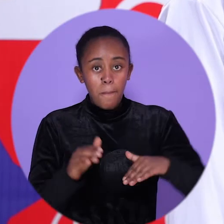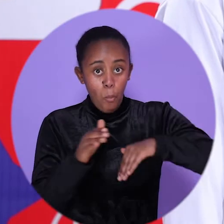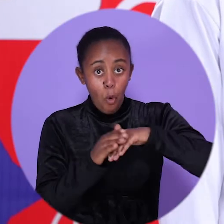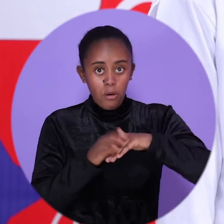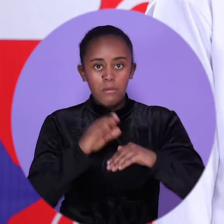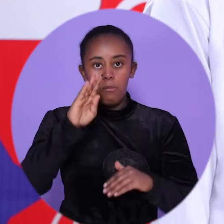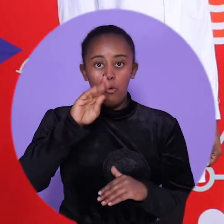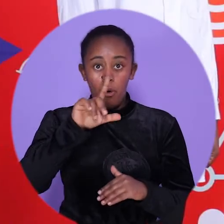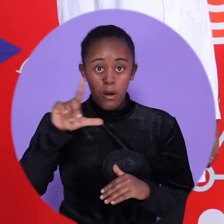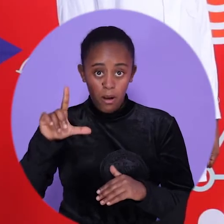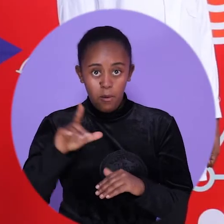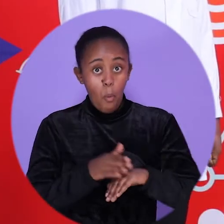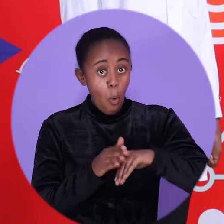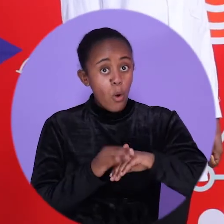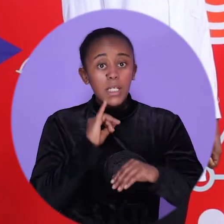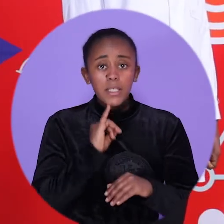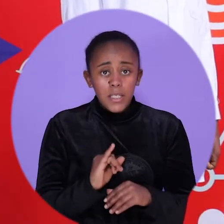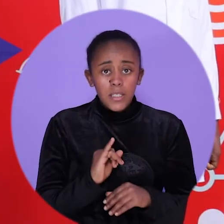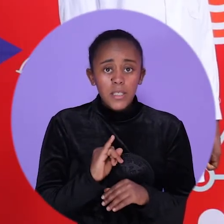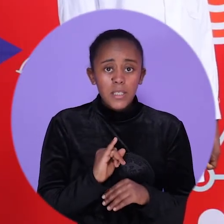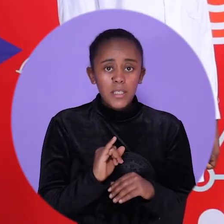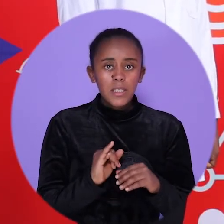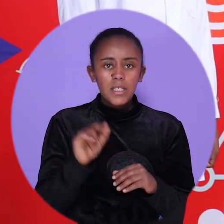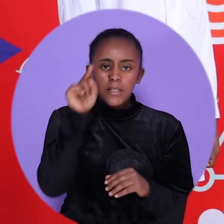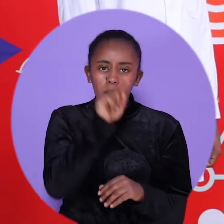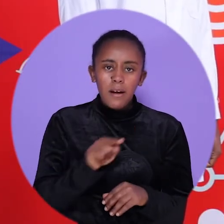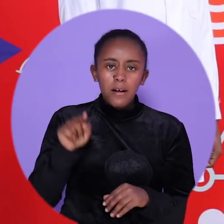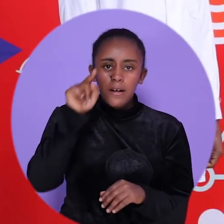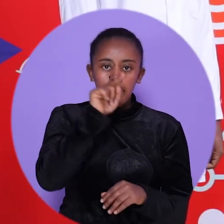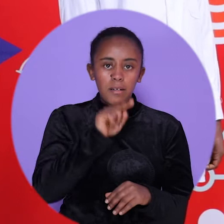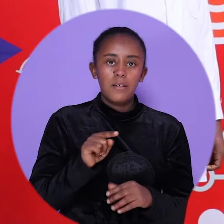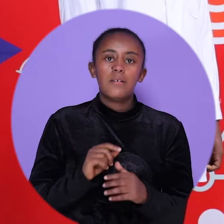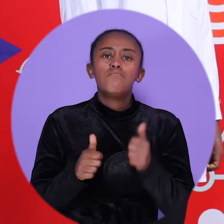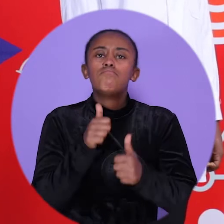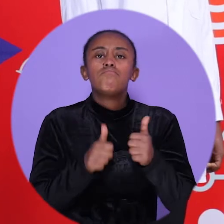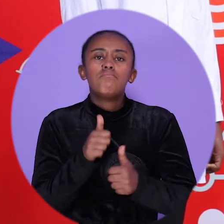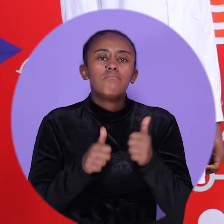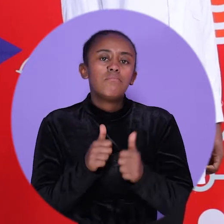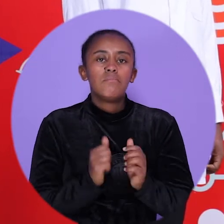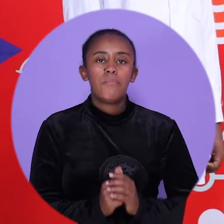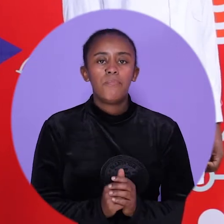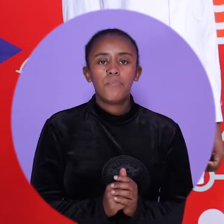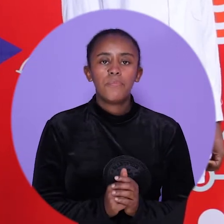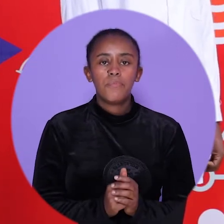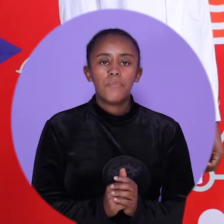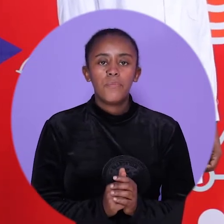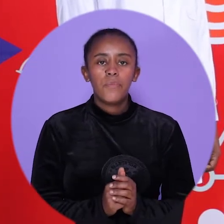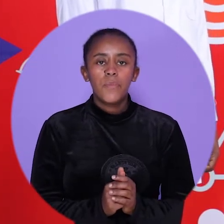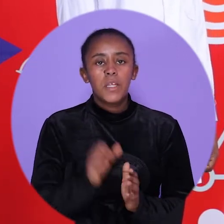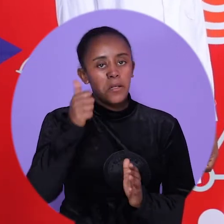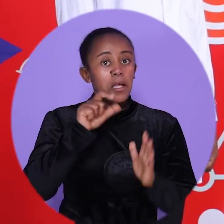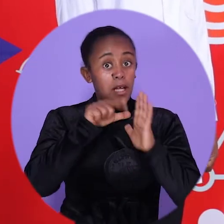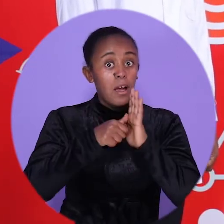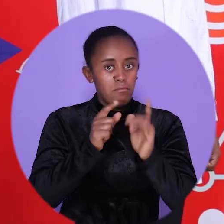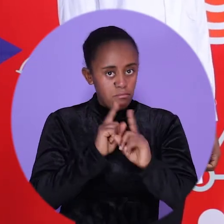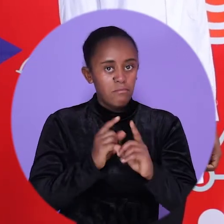circle. The ball is a circle. So, what will be the possible answer for this question, student? I give you 10